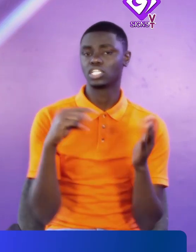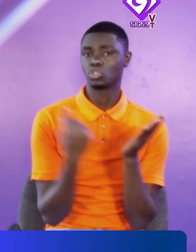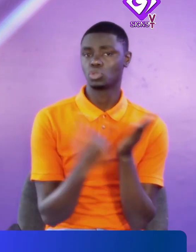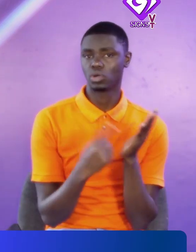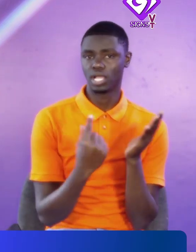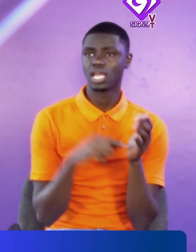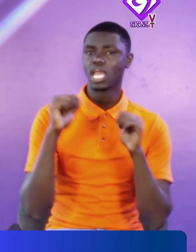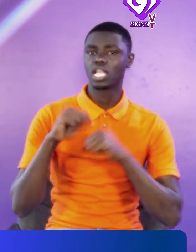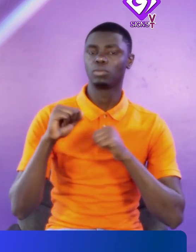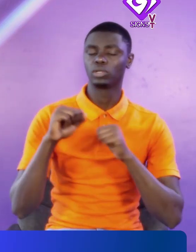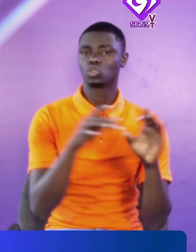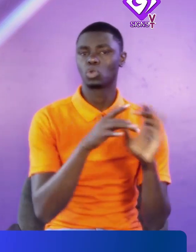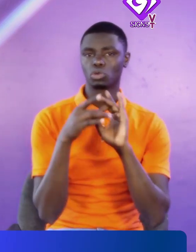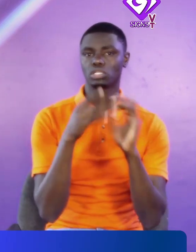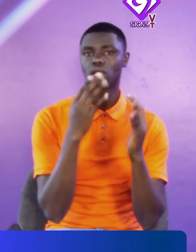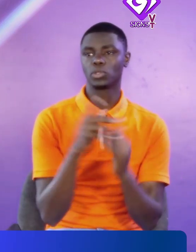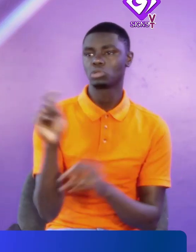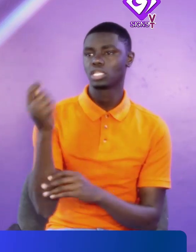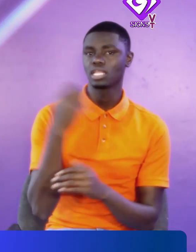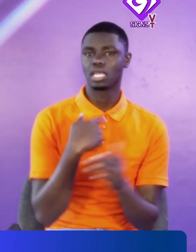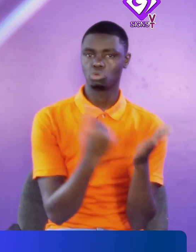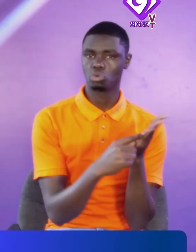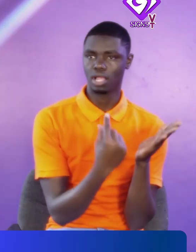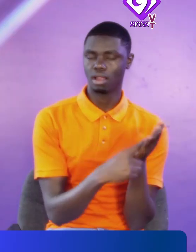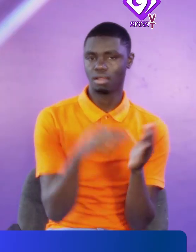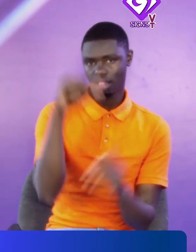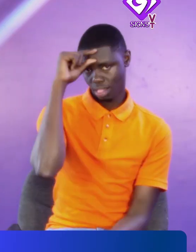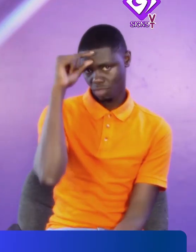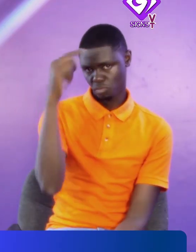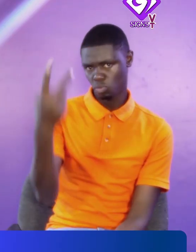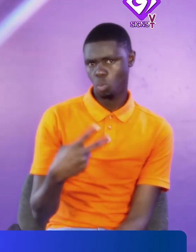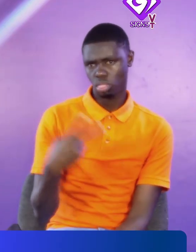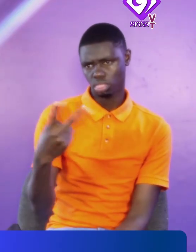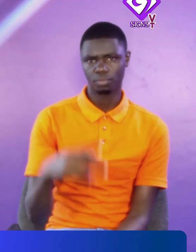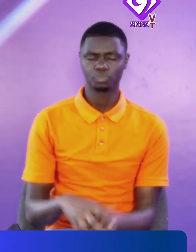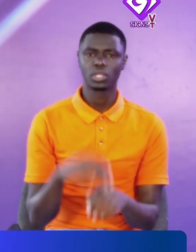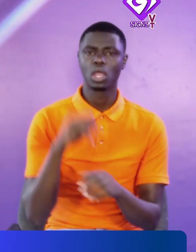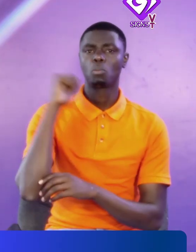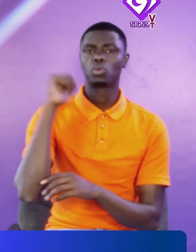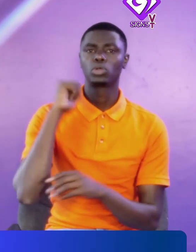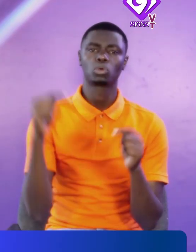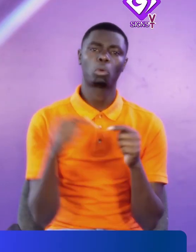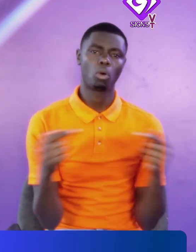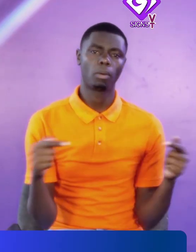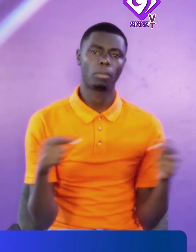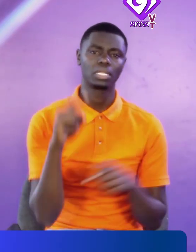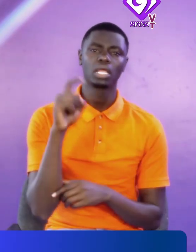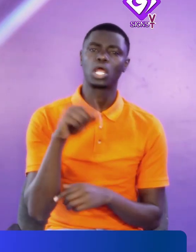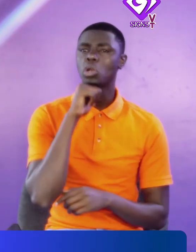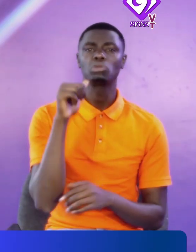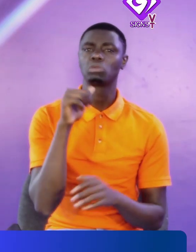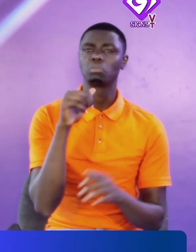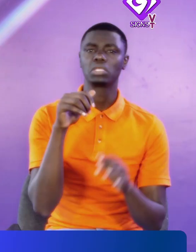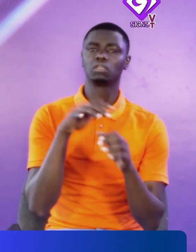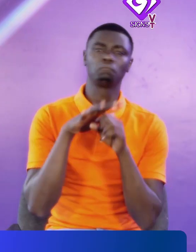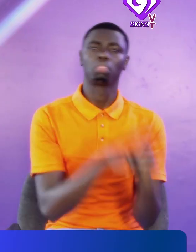collaboration between the Kenya and Ugandan governments. Political opponents must not be harassed,